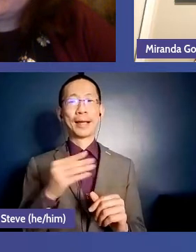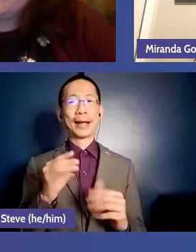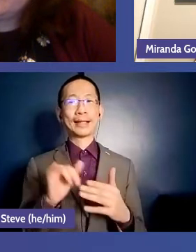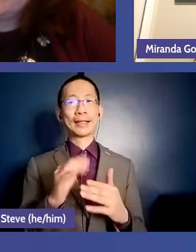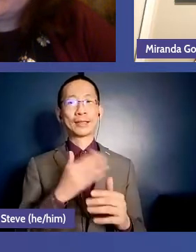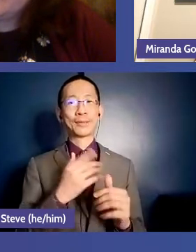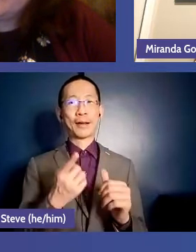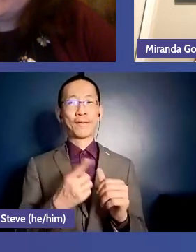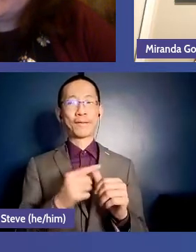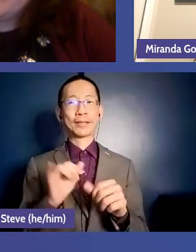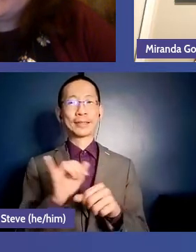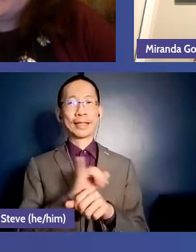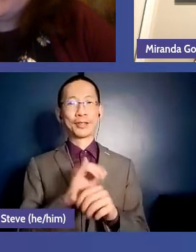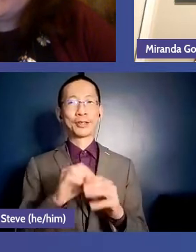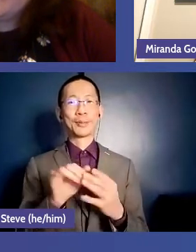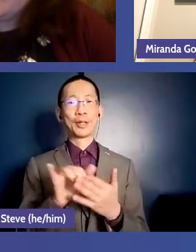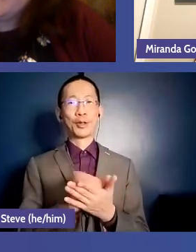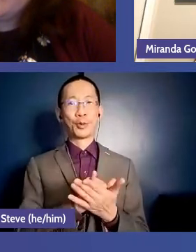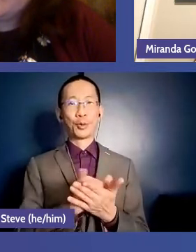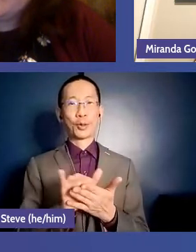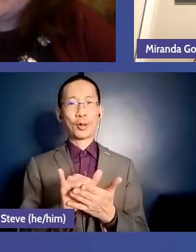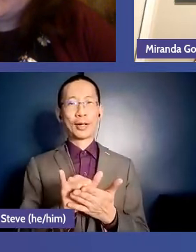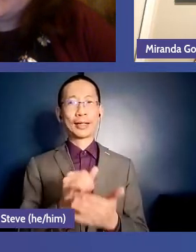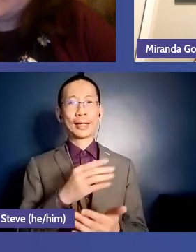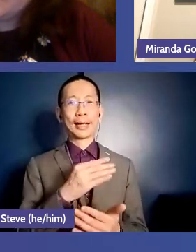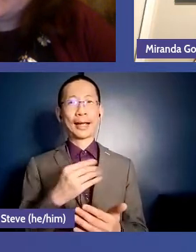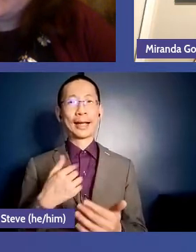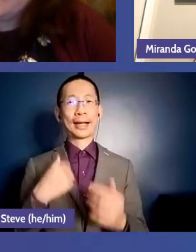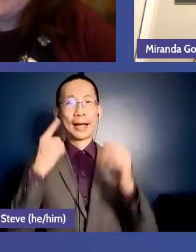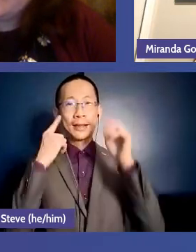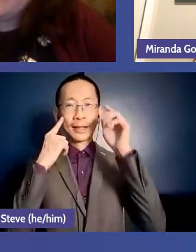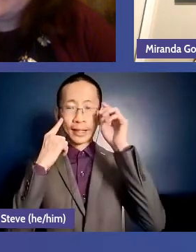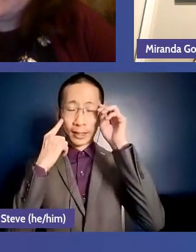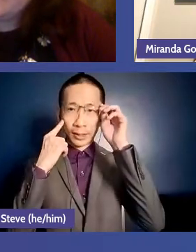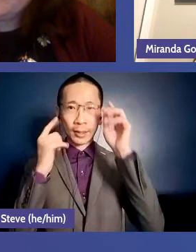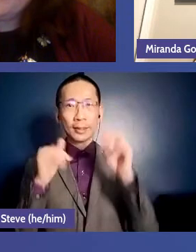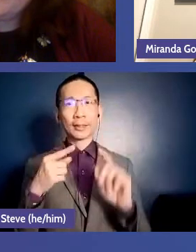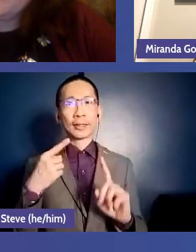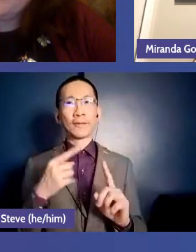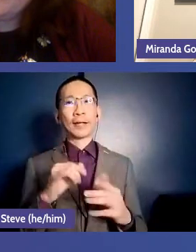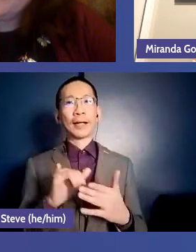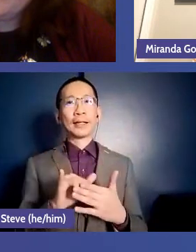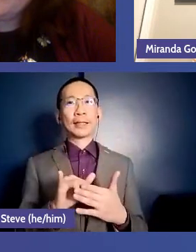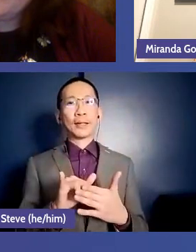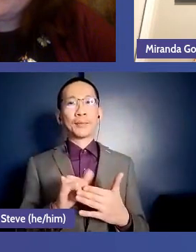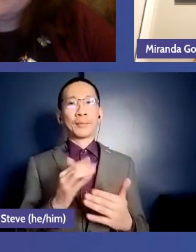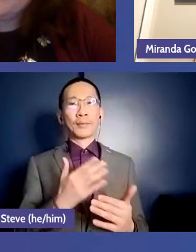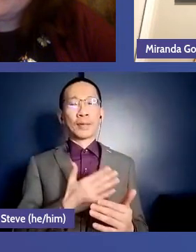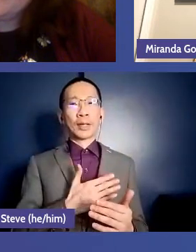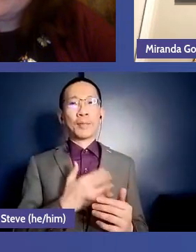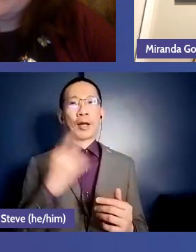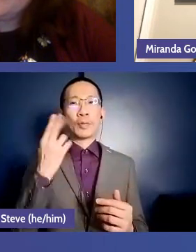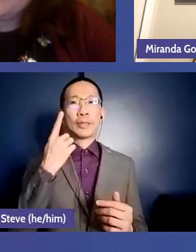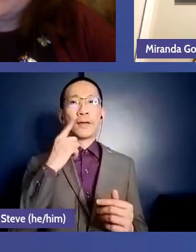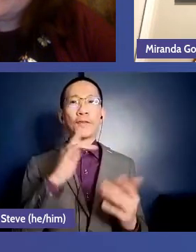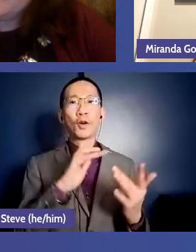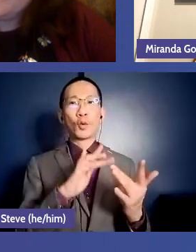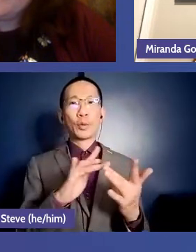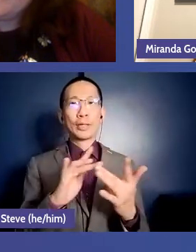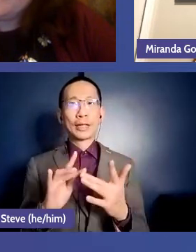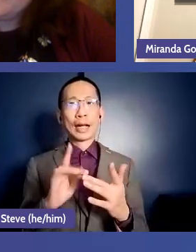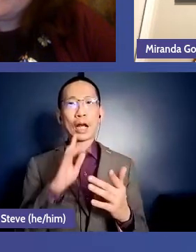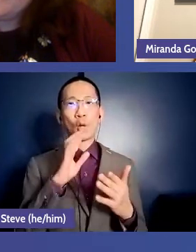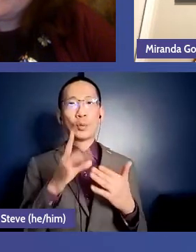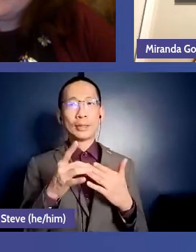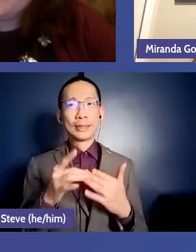my first internship in New York. And I think the fact that my reason for reaching out was led